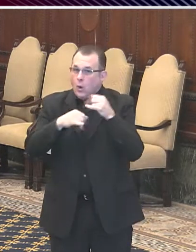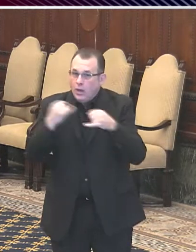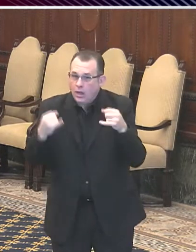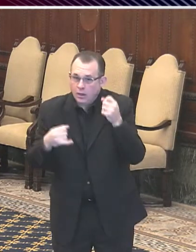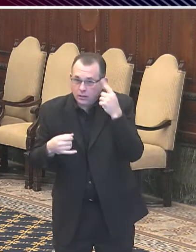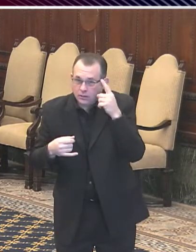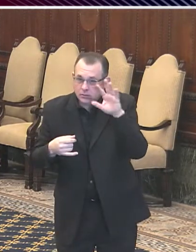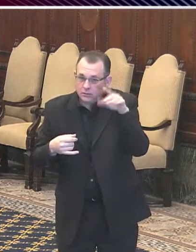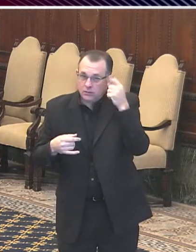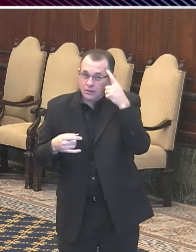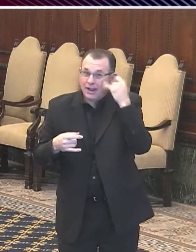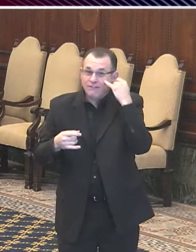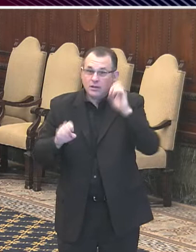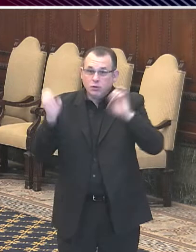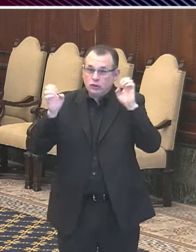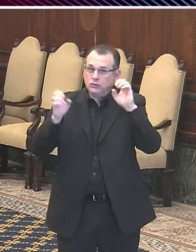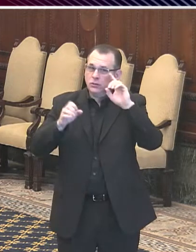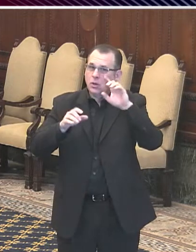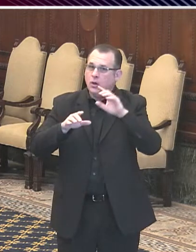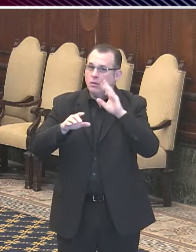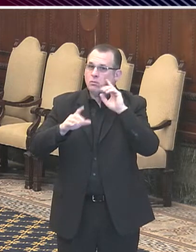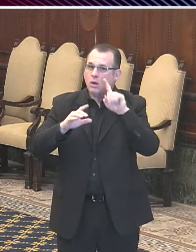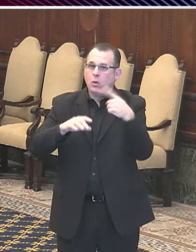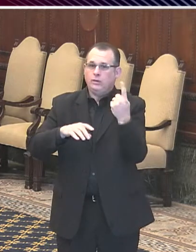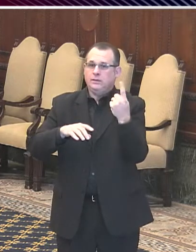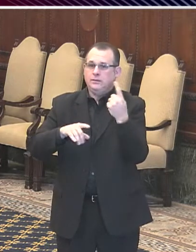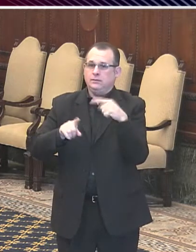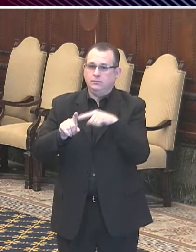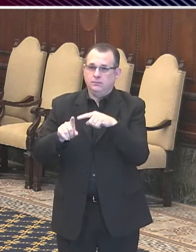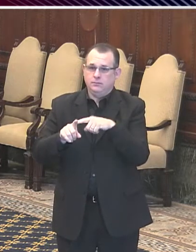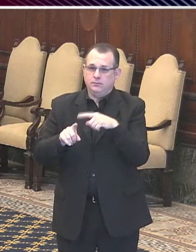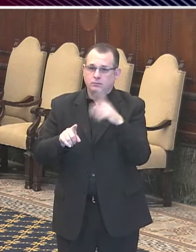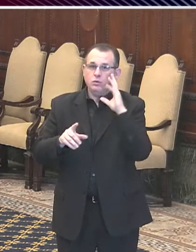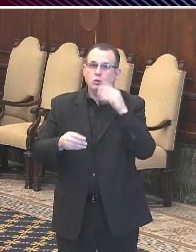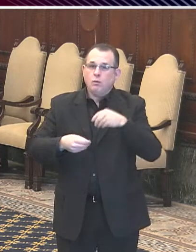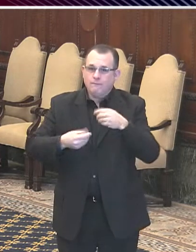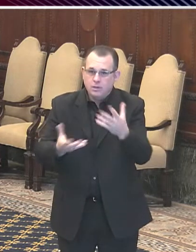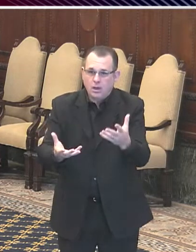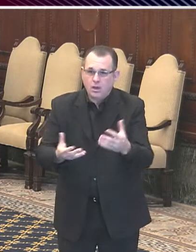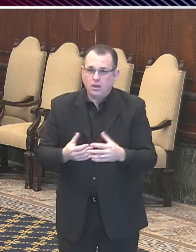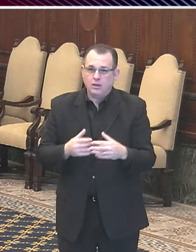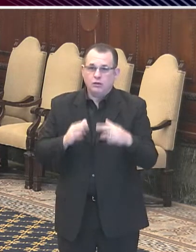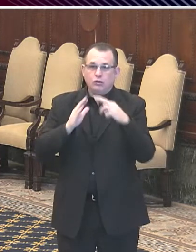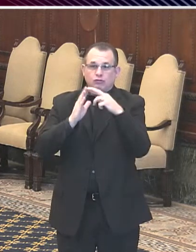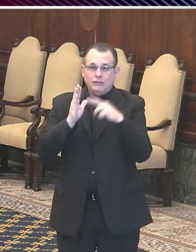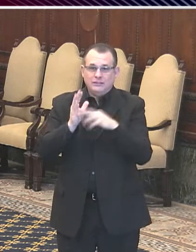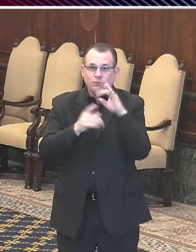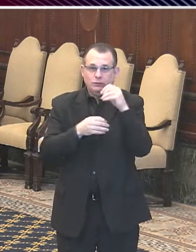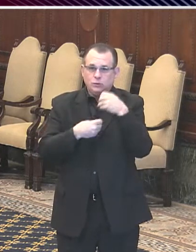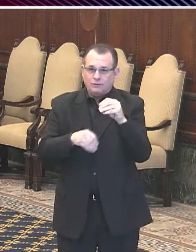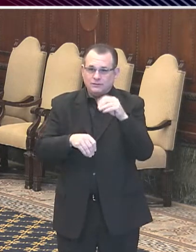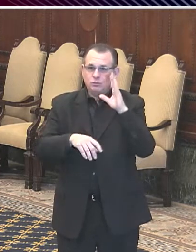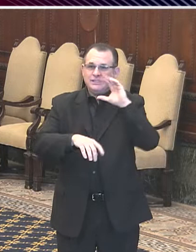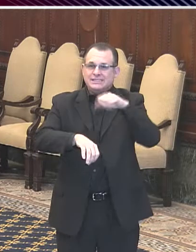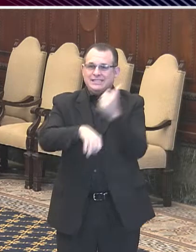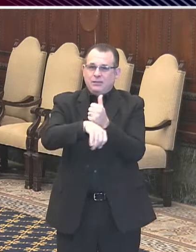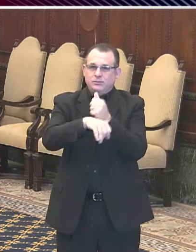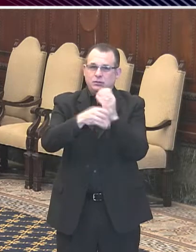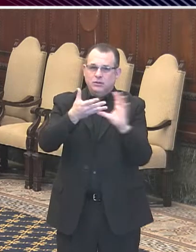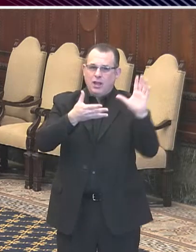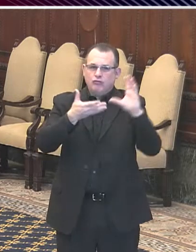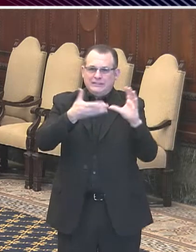only. They would be provided according to criteria established by the Register of Wills office. To learn more,